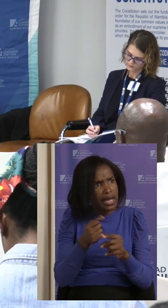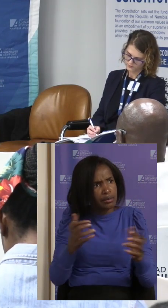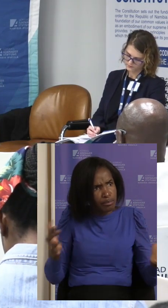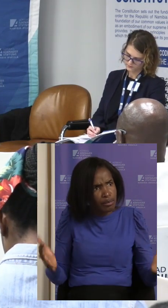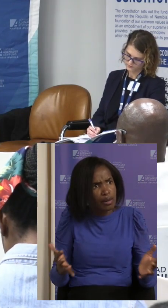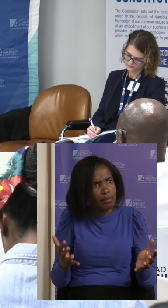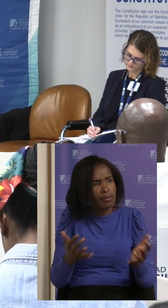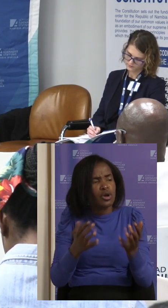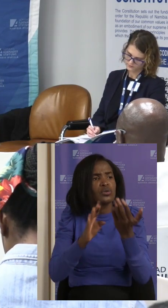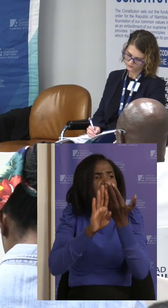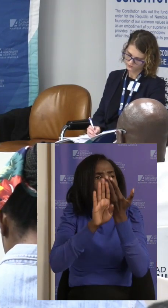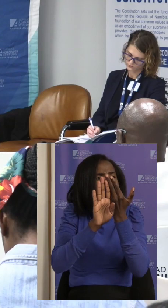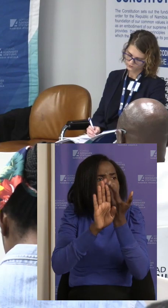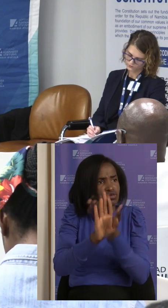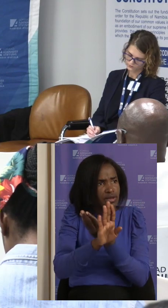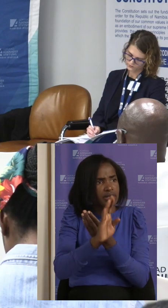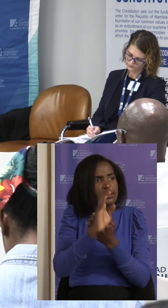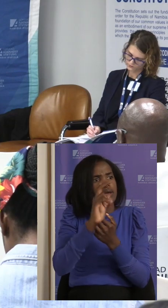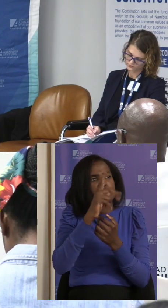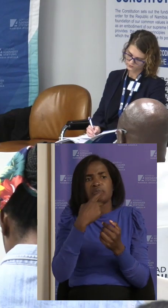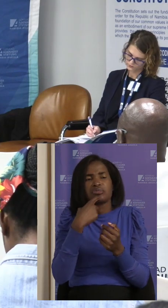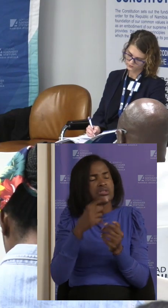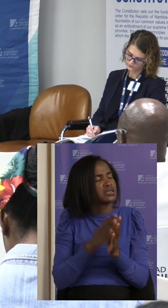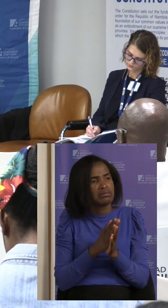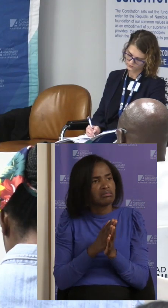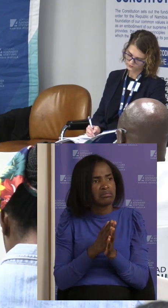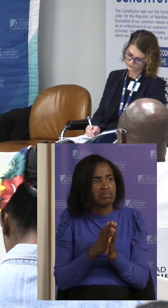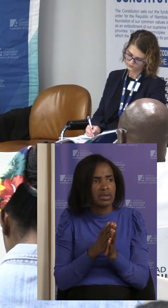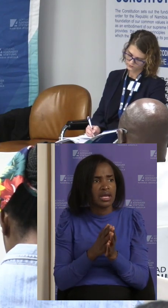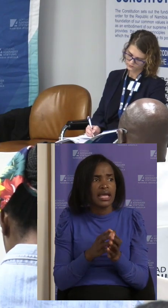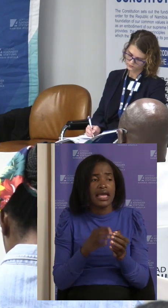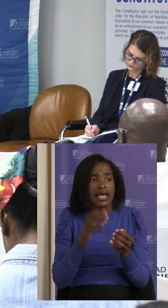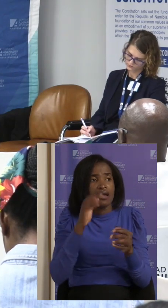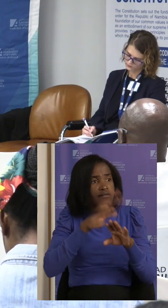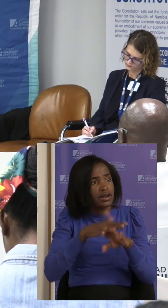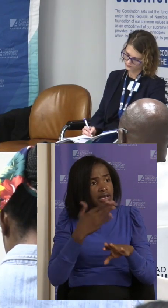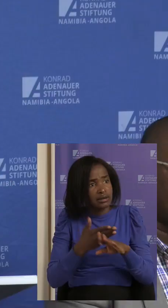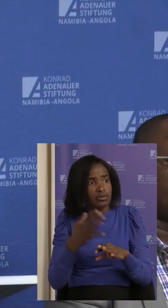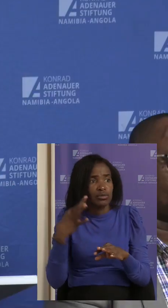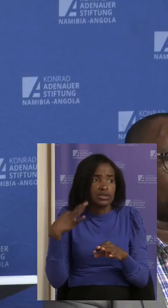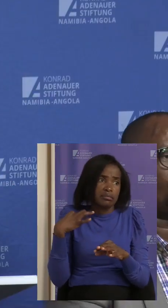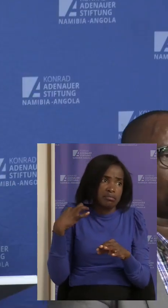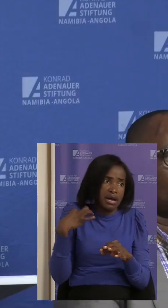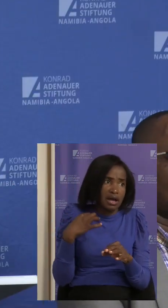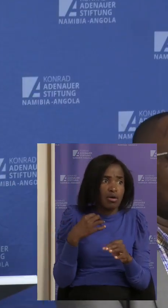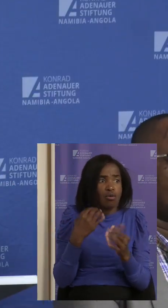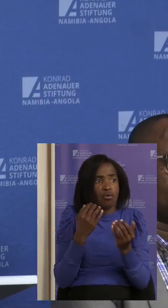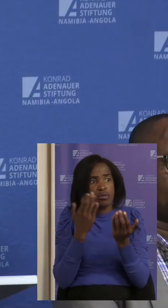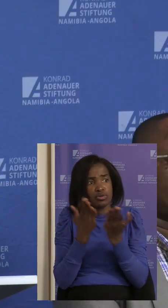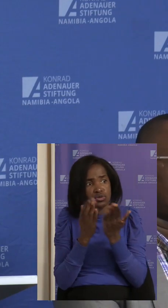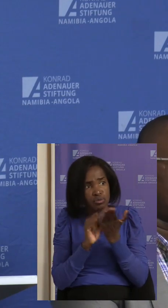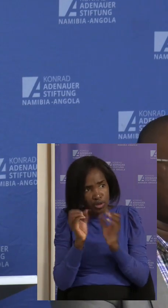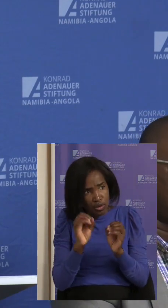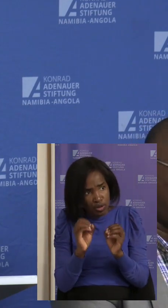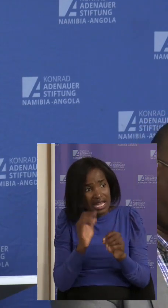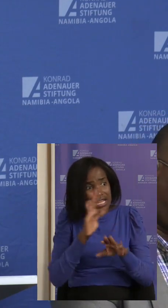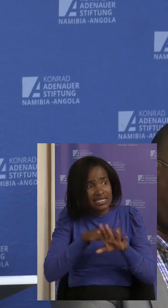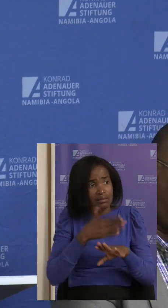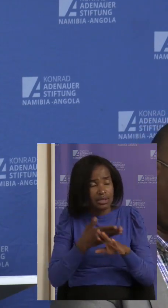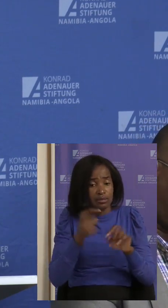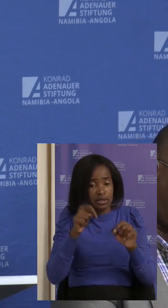we try to defend those that are still unable to get in, albeit it's voluntary fee. But even now, when you get into that